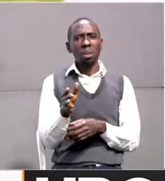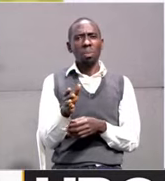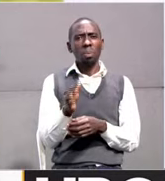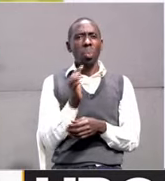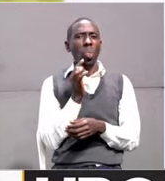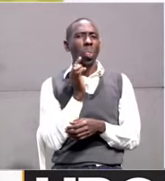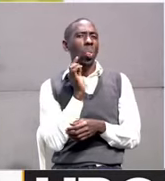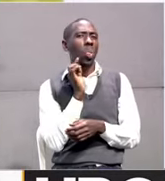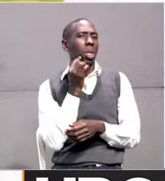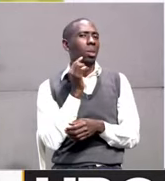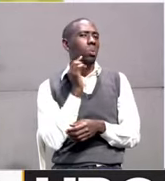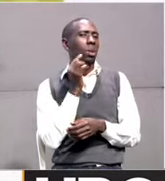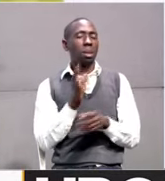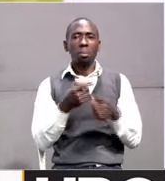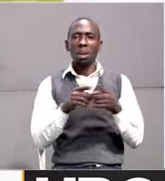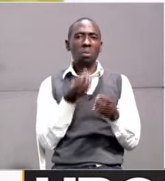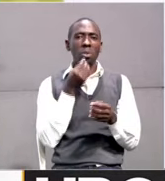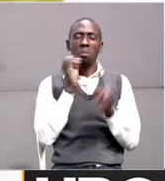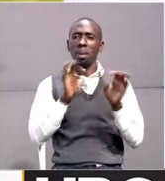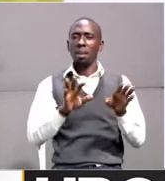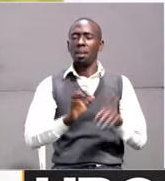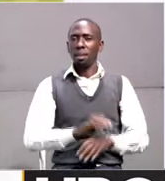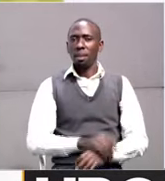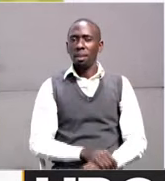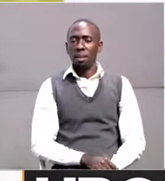kuomereza, but it's not food.